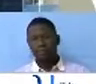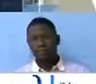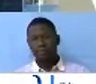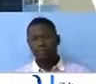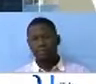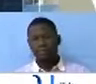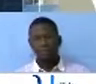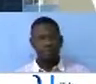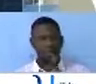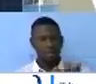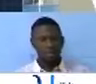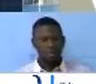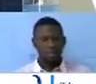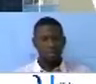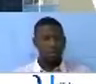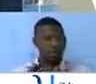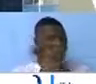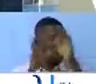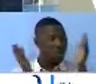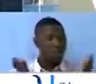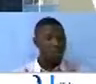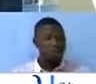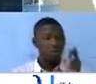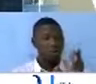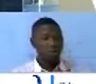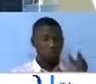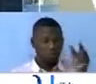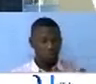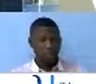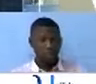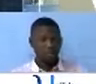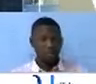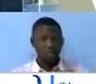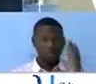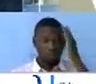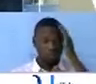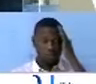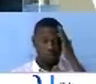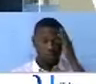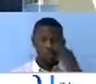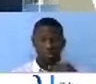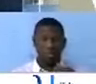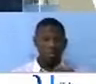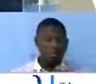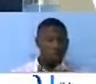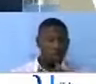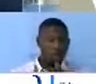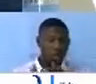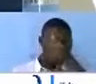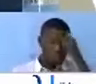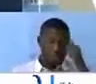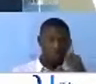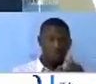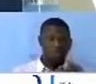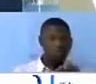witnesses suggest that there was a system, there was a modus operandi.